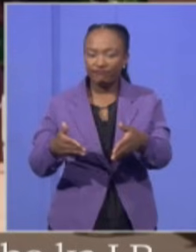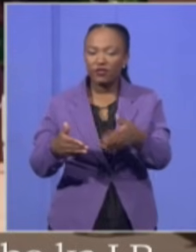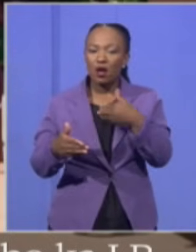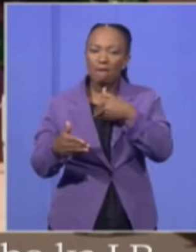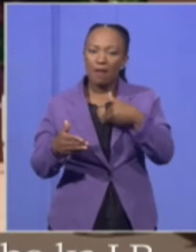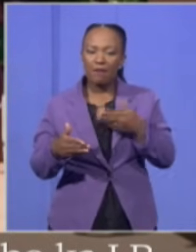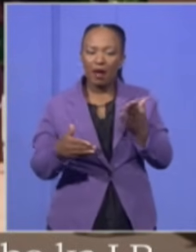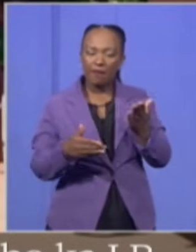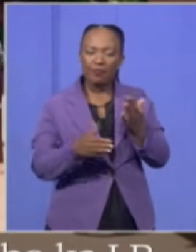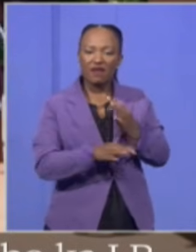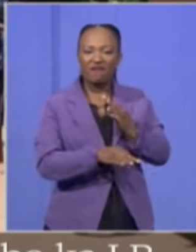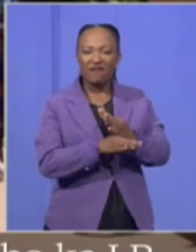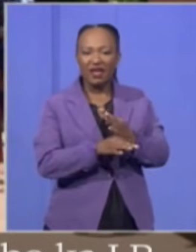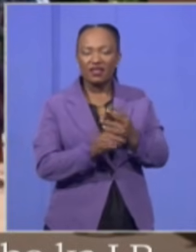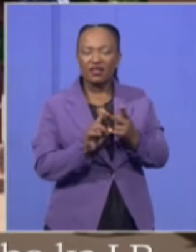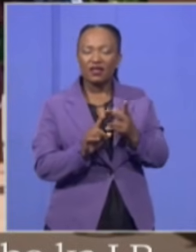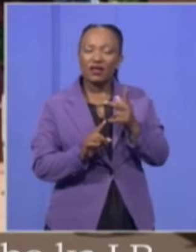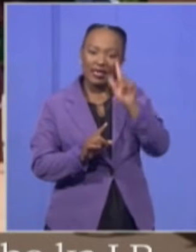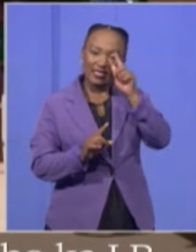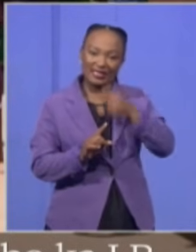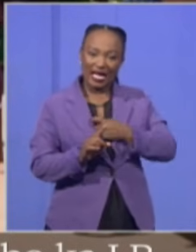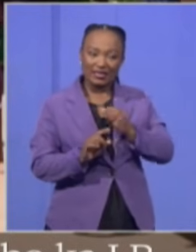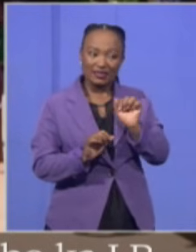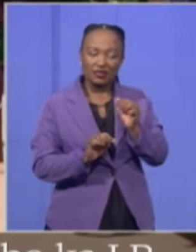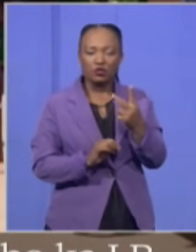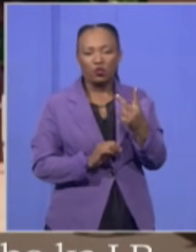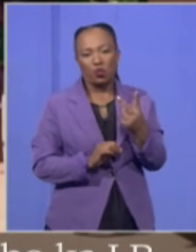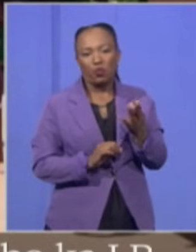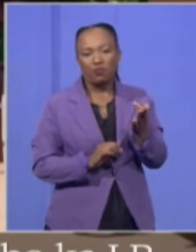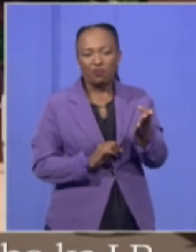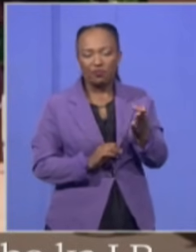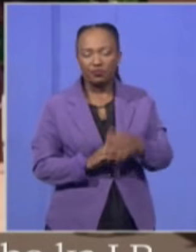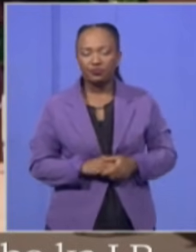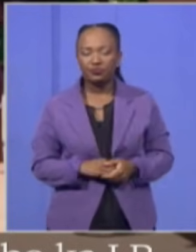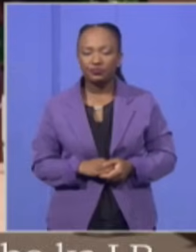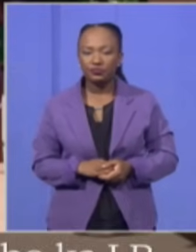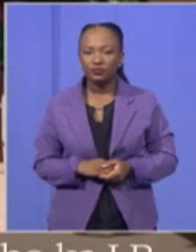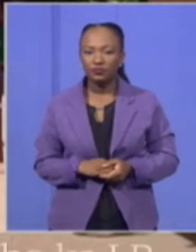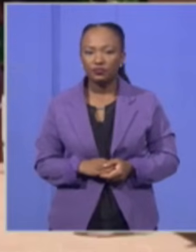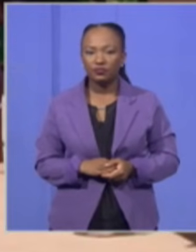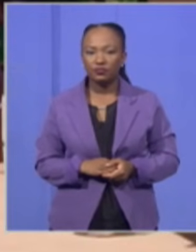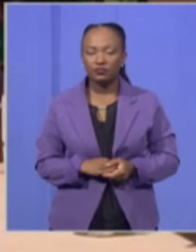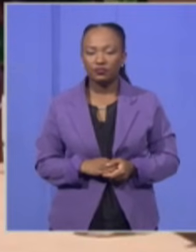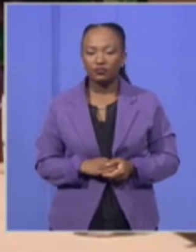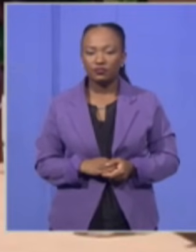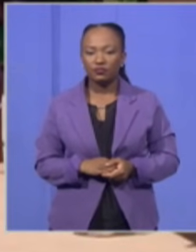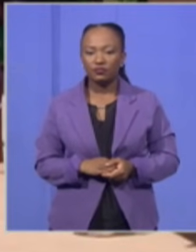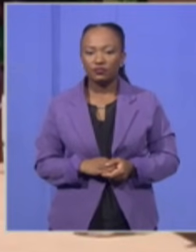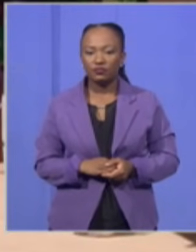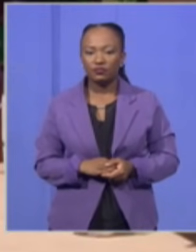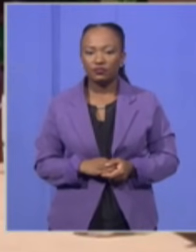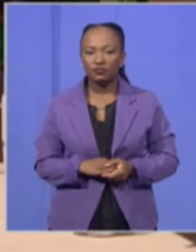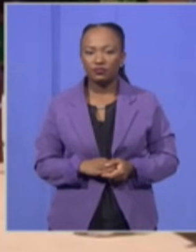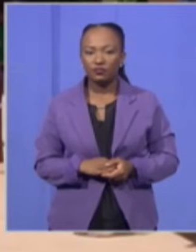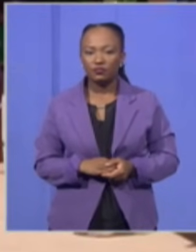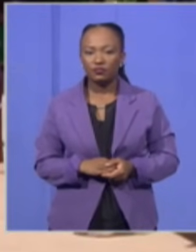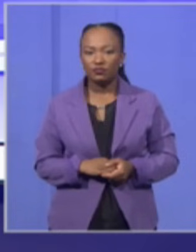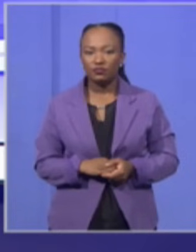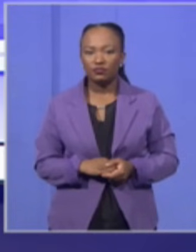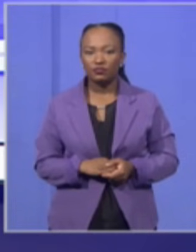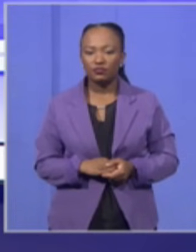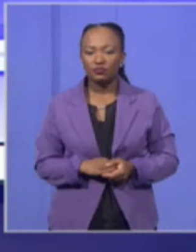mmagwe tatagwe le barwa ba gagwe ba babedi. Nna ke Koketšo Motau wa ditaba tša SABC 8 Flag ga Puota.